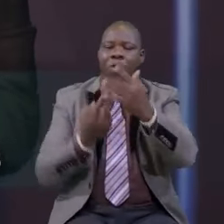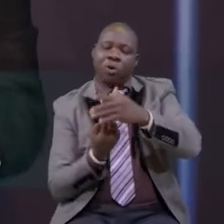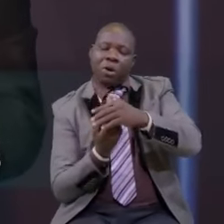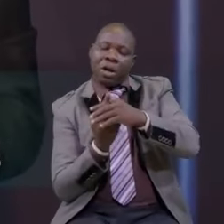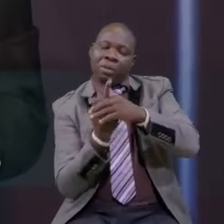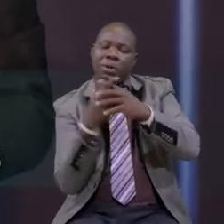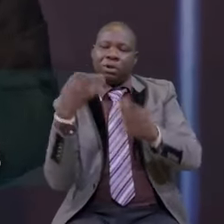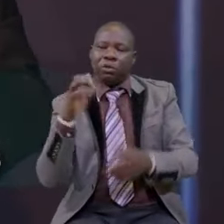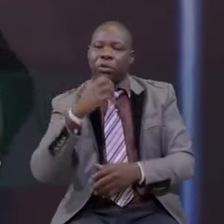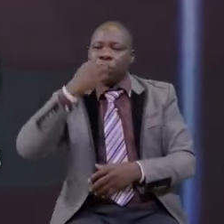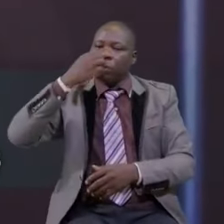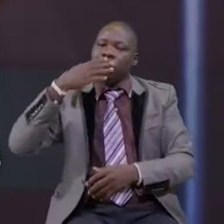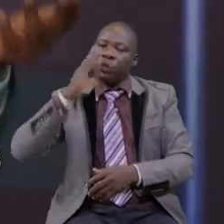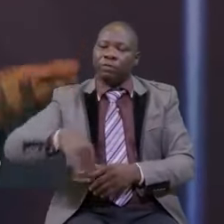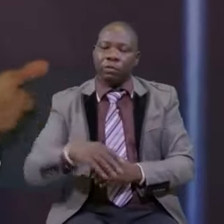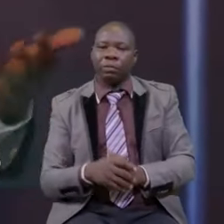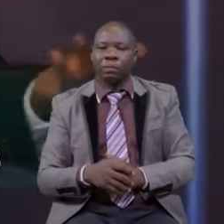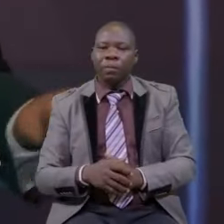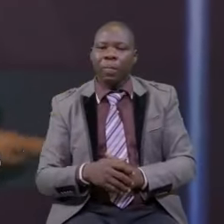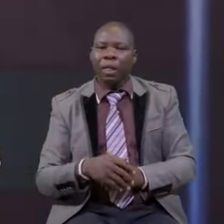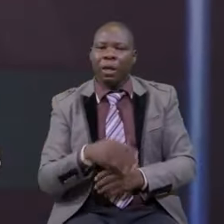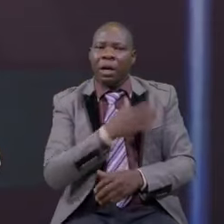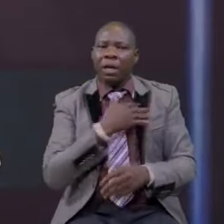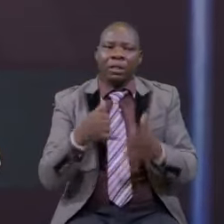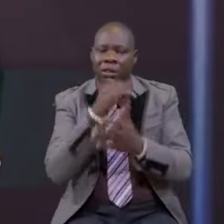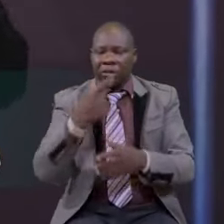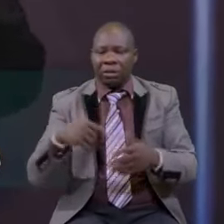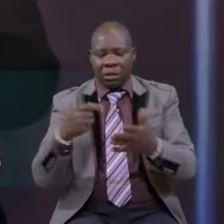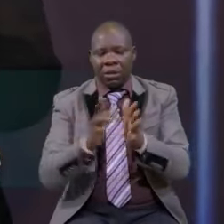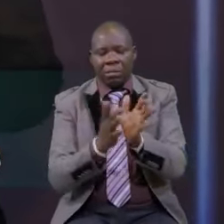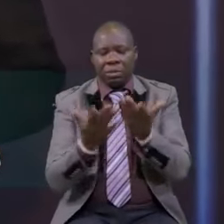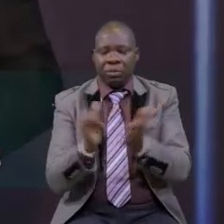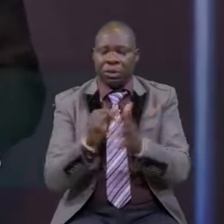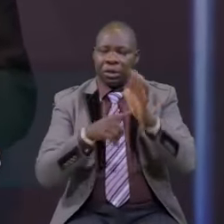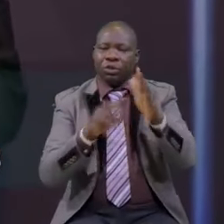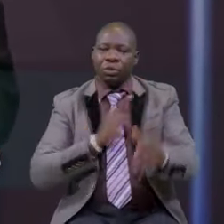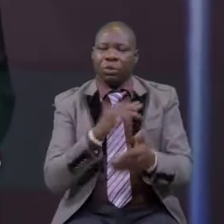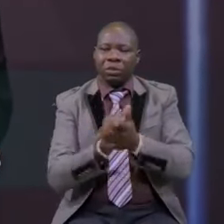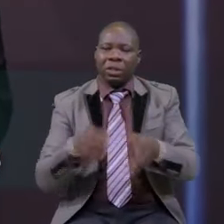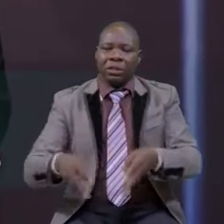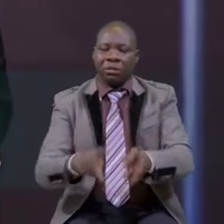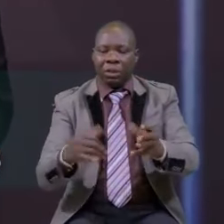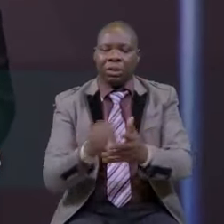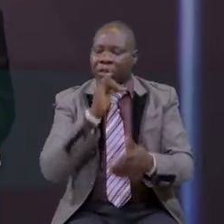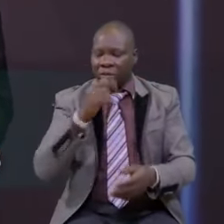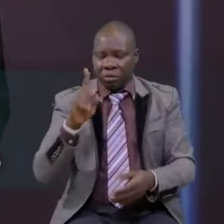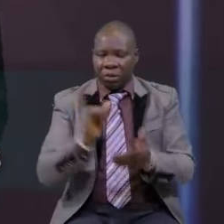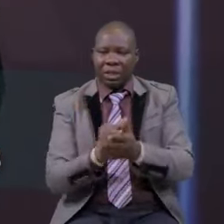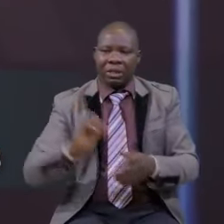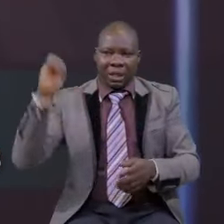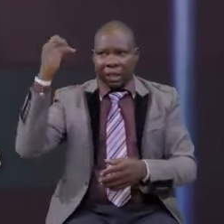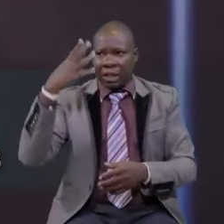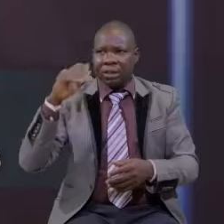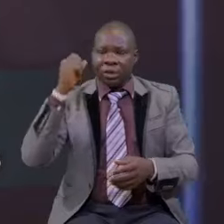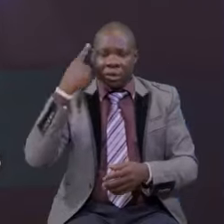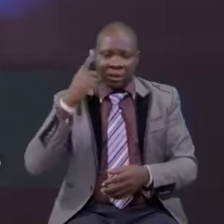appearance of evil. And it's the Bible that shows us that way. It's the one that illuminates our heart, our